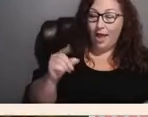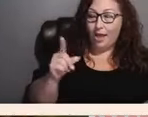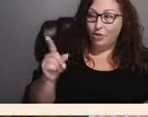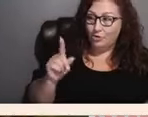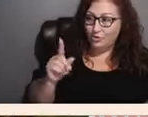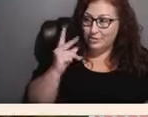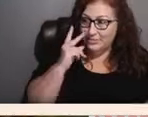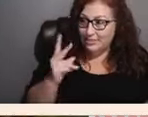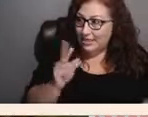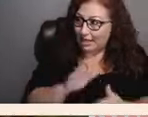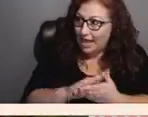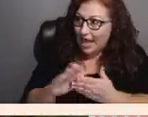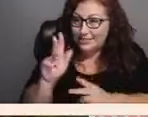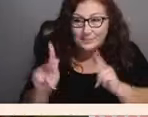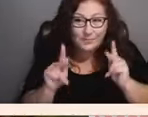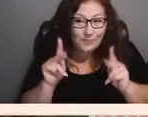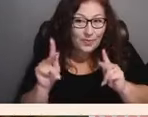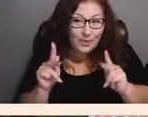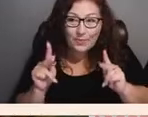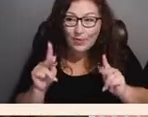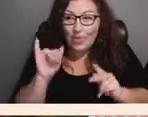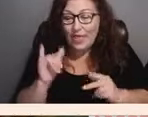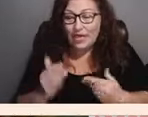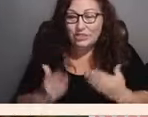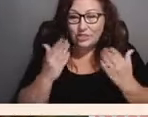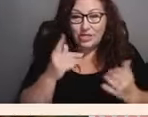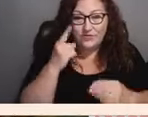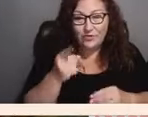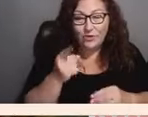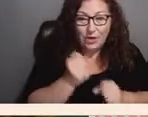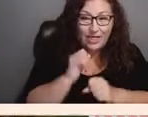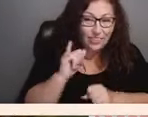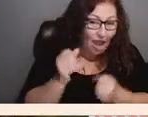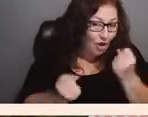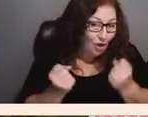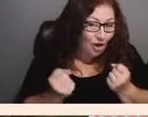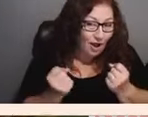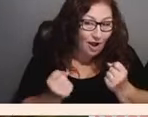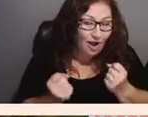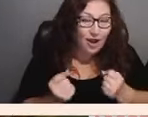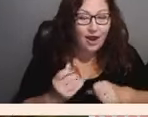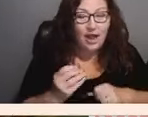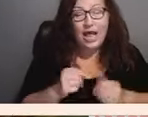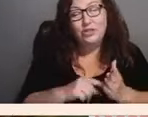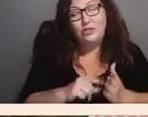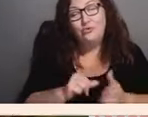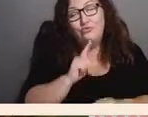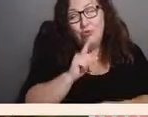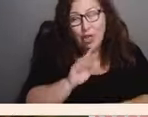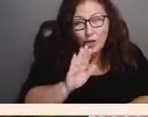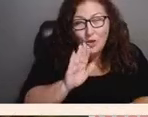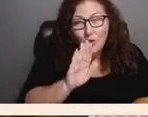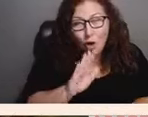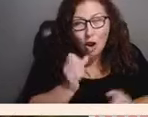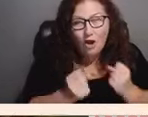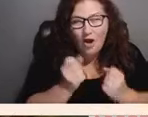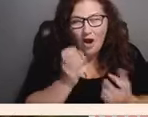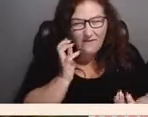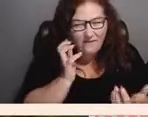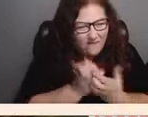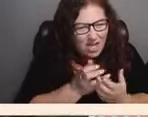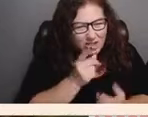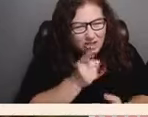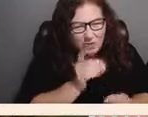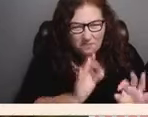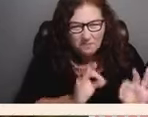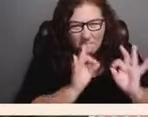people that suggest for you to get this car, and this is really your car. That car has